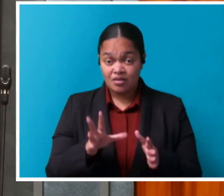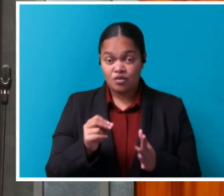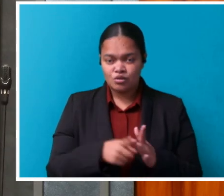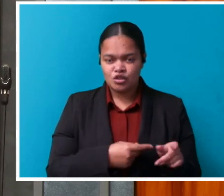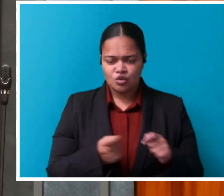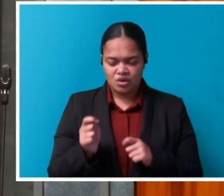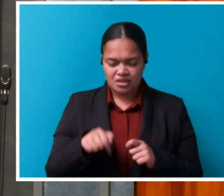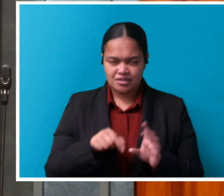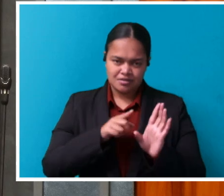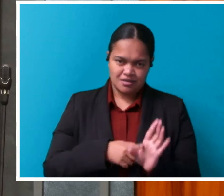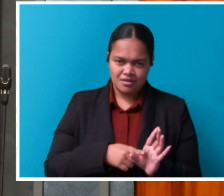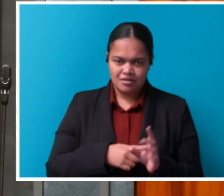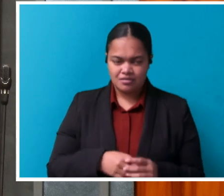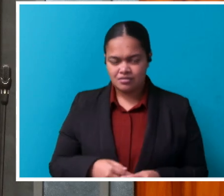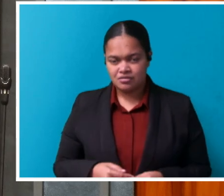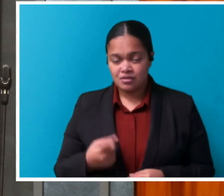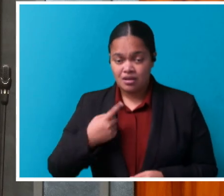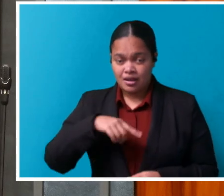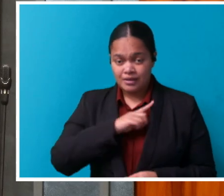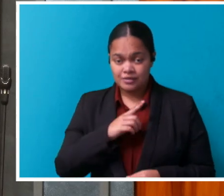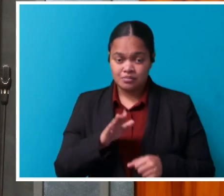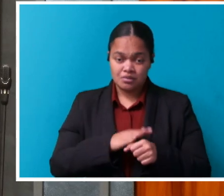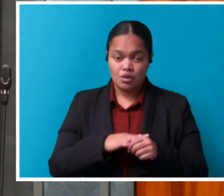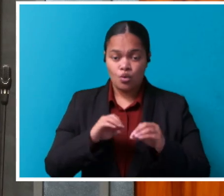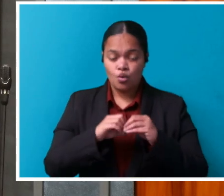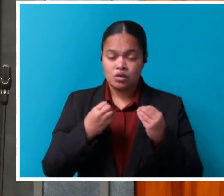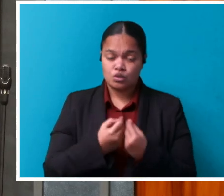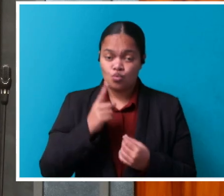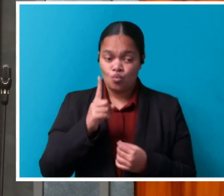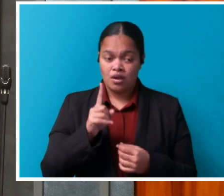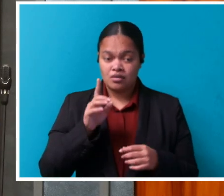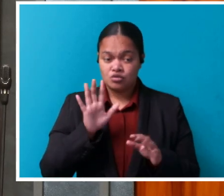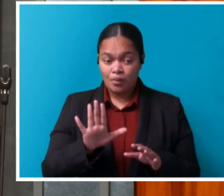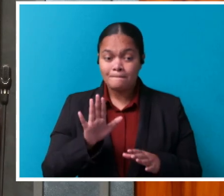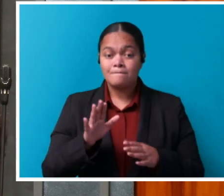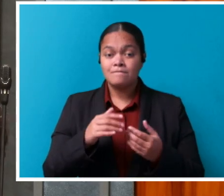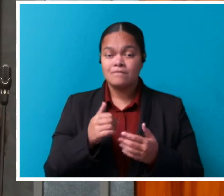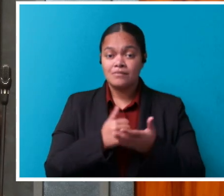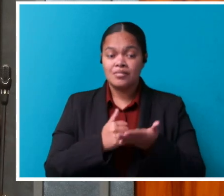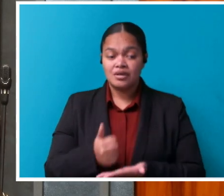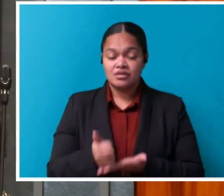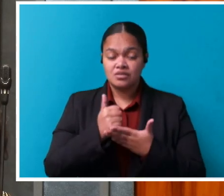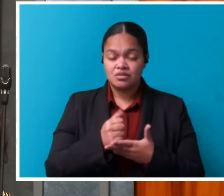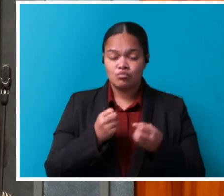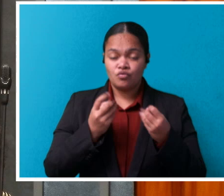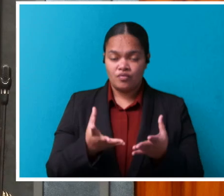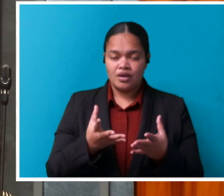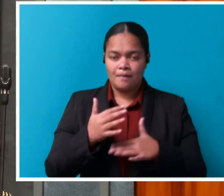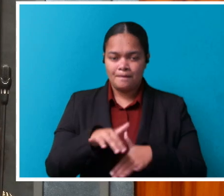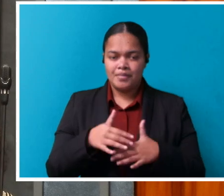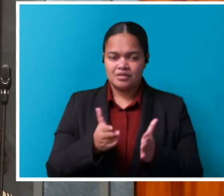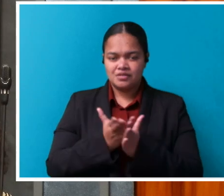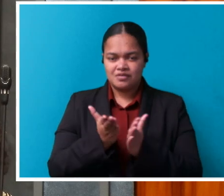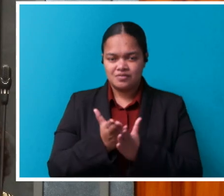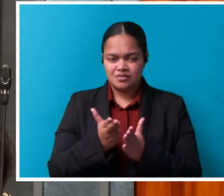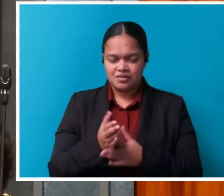year, thus making the organization a one-stop agency in providing convenient public service.